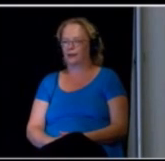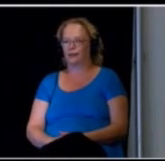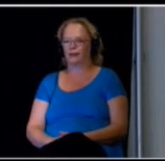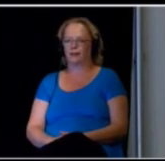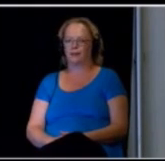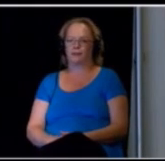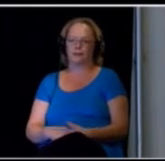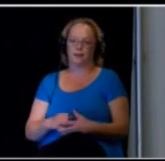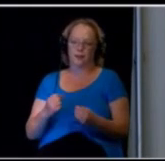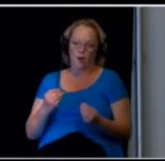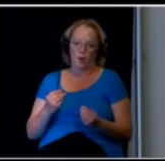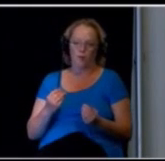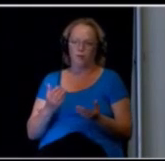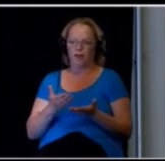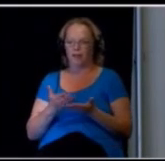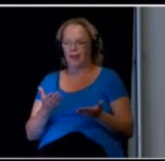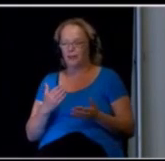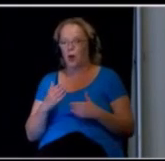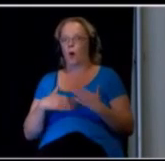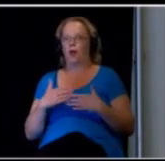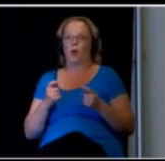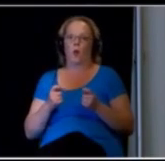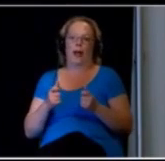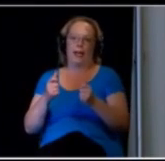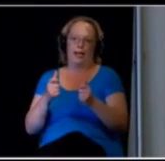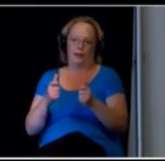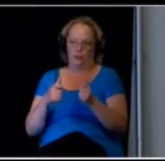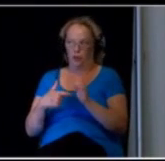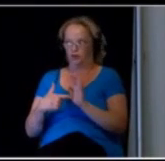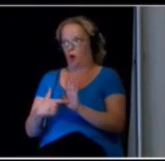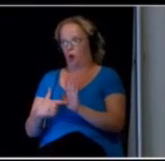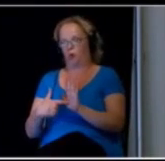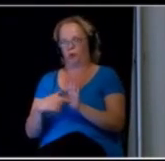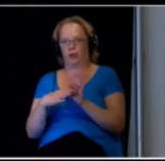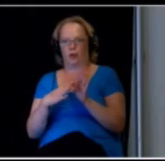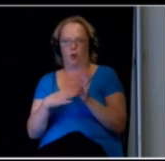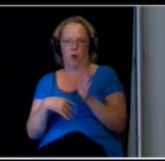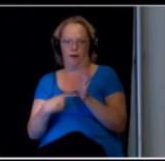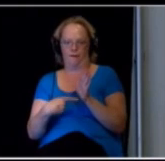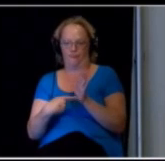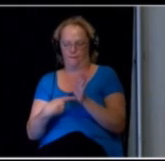Things have been growing quite quickly, as shown by this here graph,